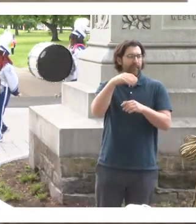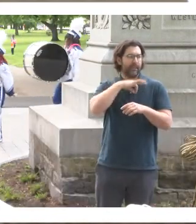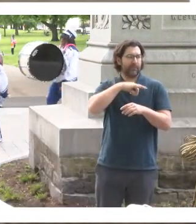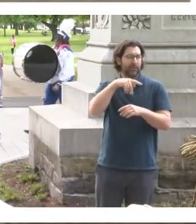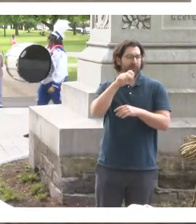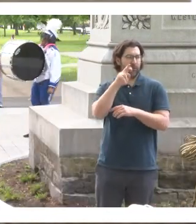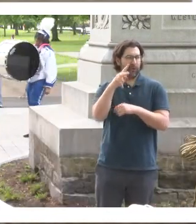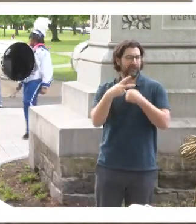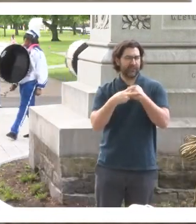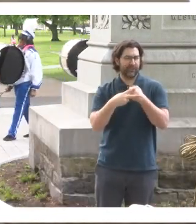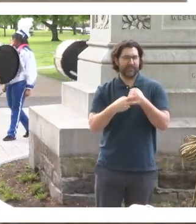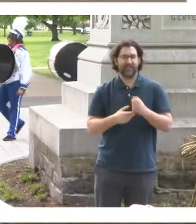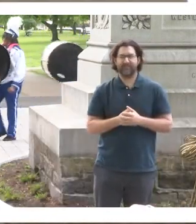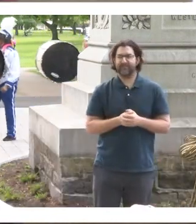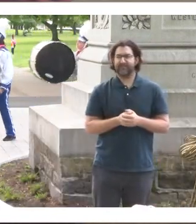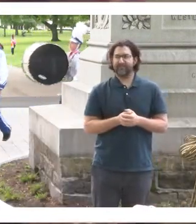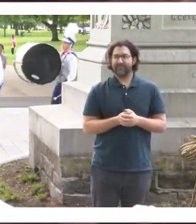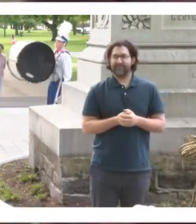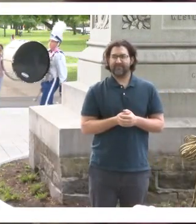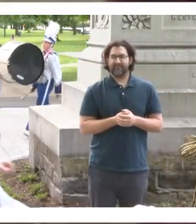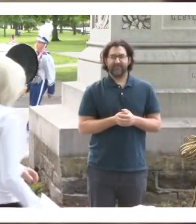Conservancy.